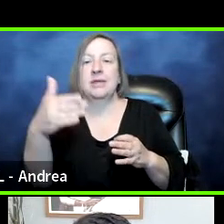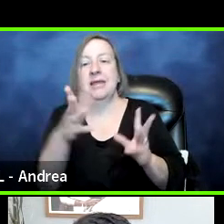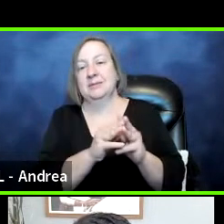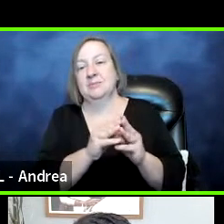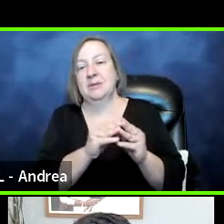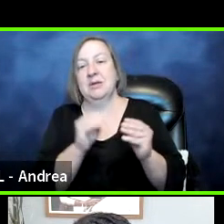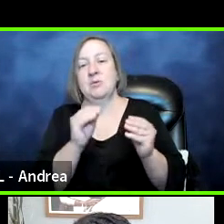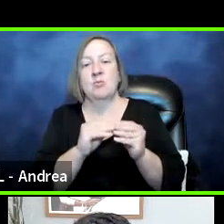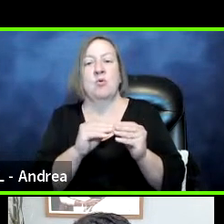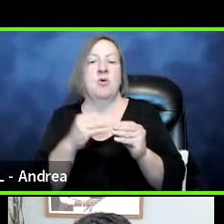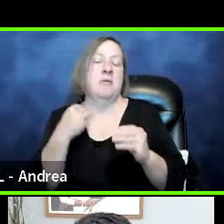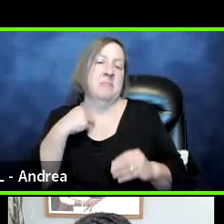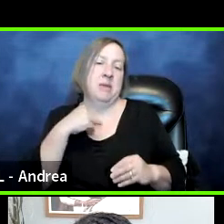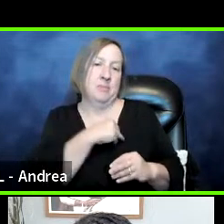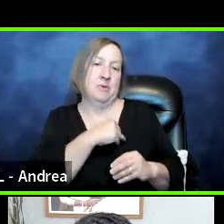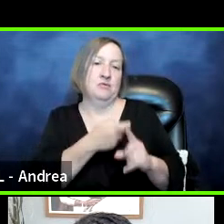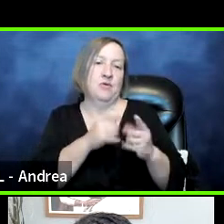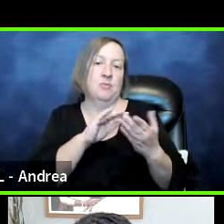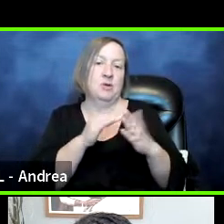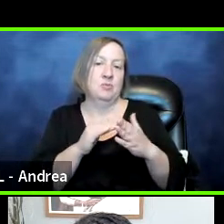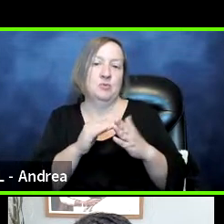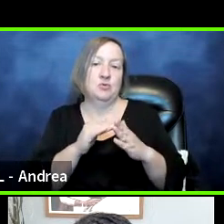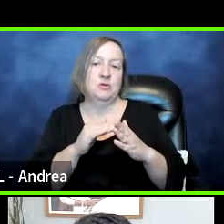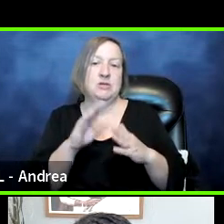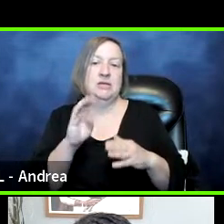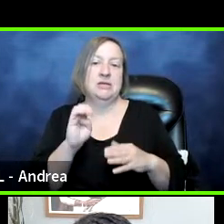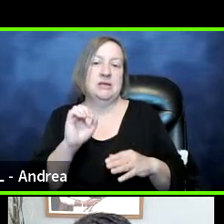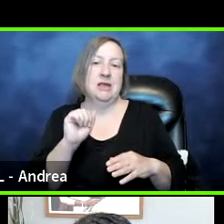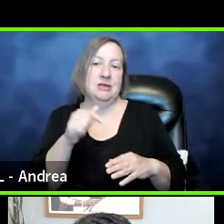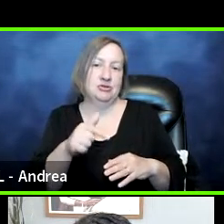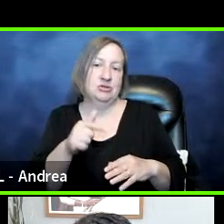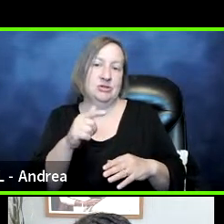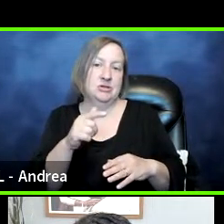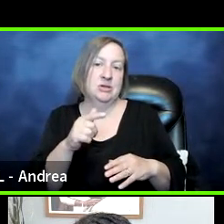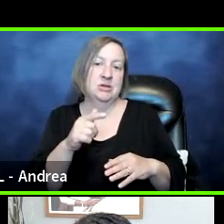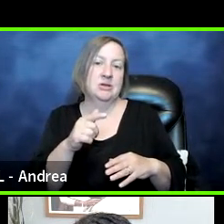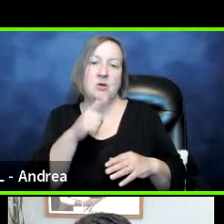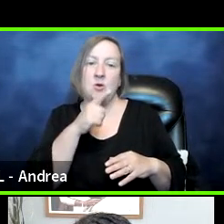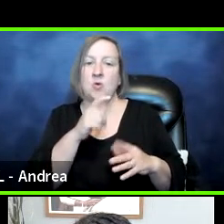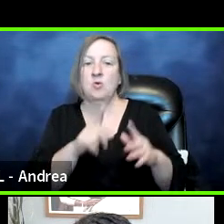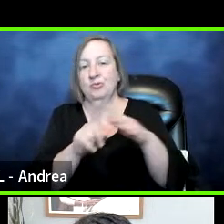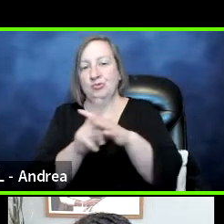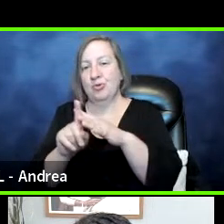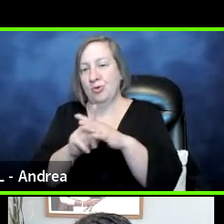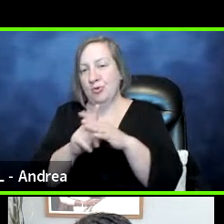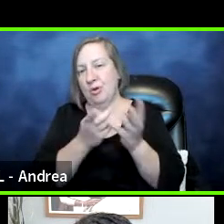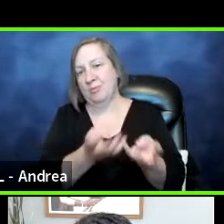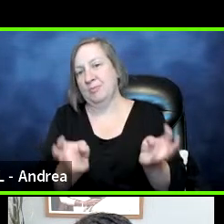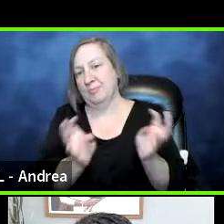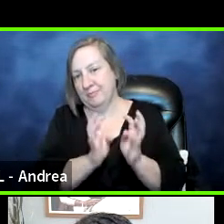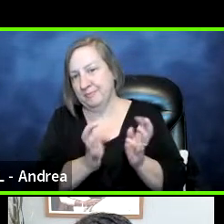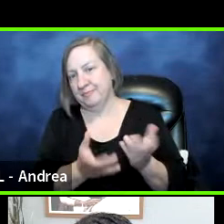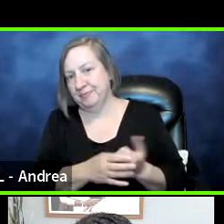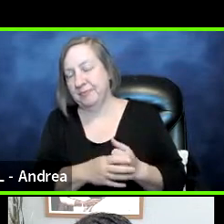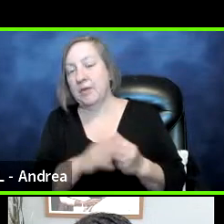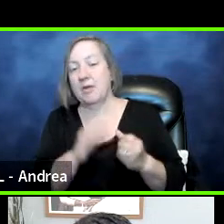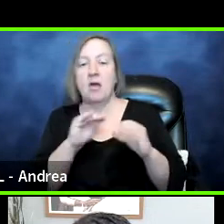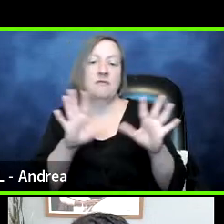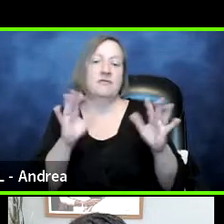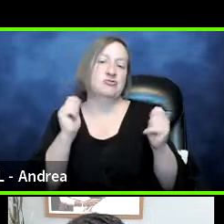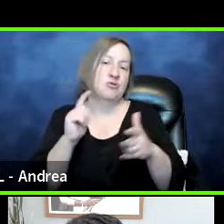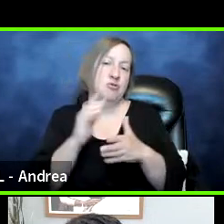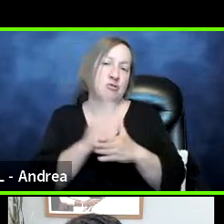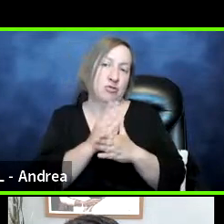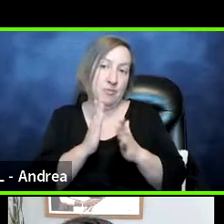from our community side of the EAG, I think, around the table. Obviously, all the partners involved